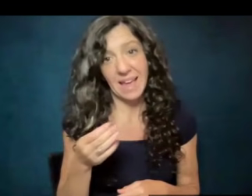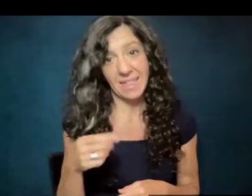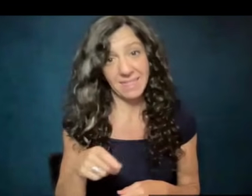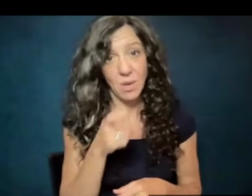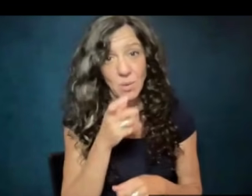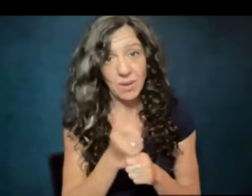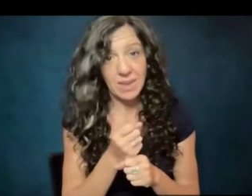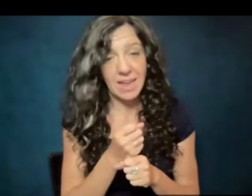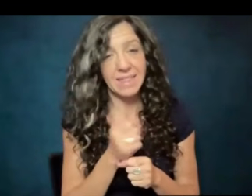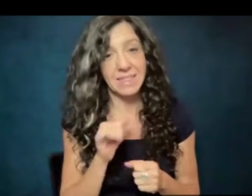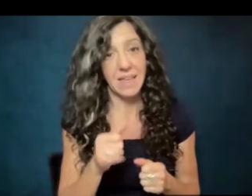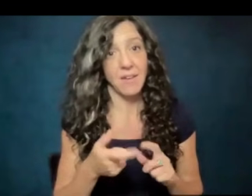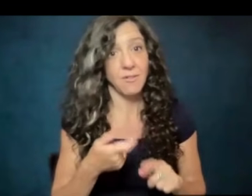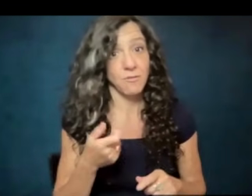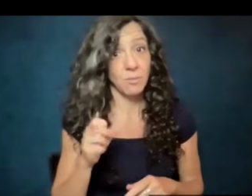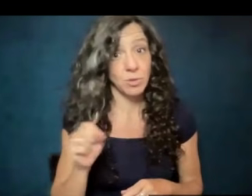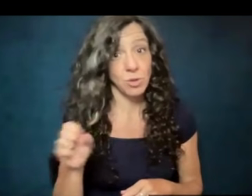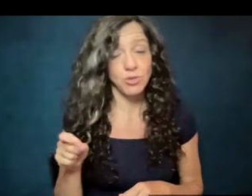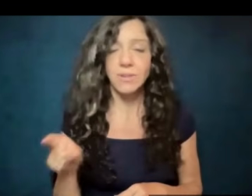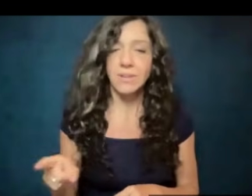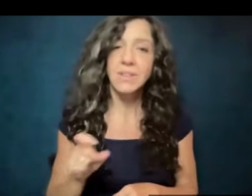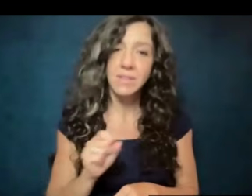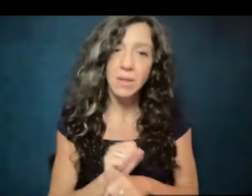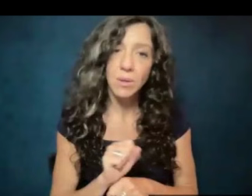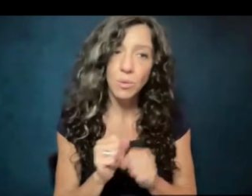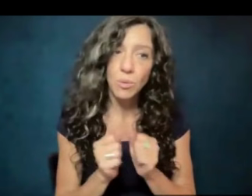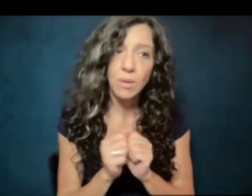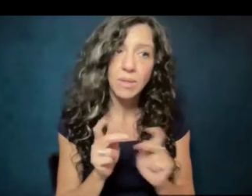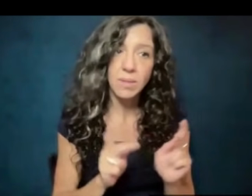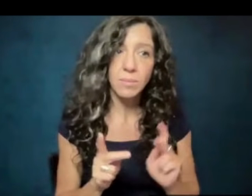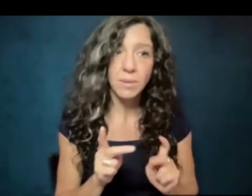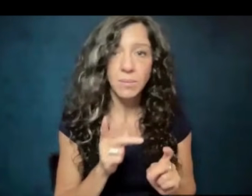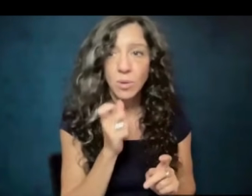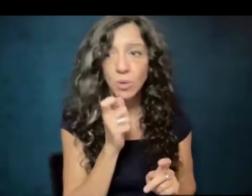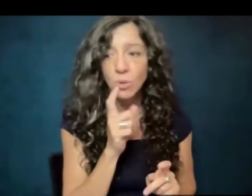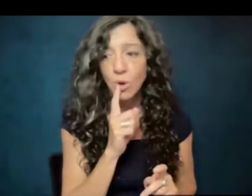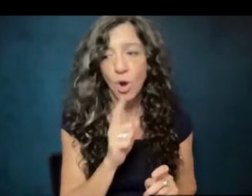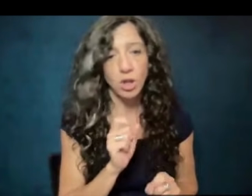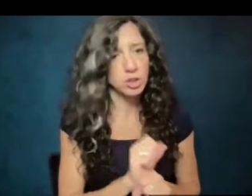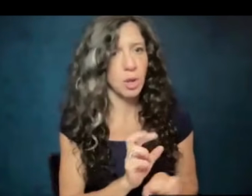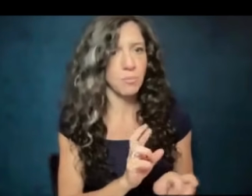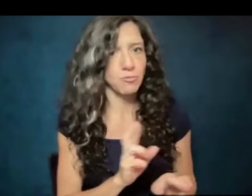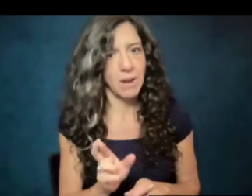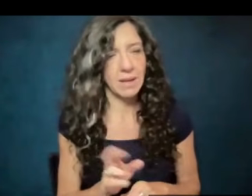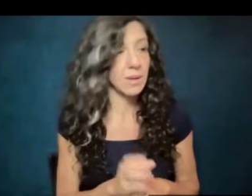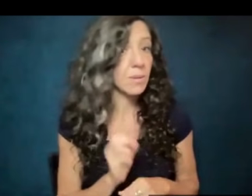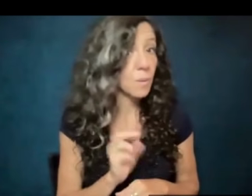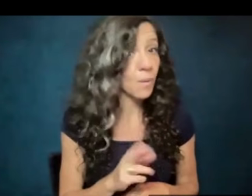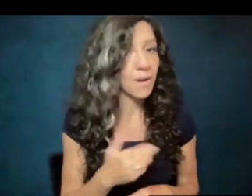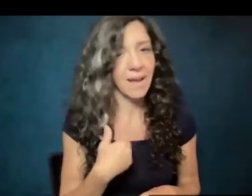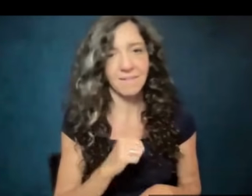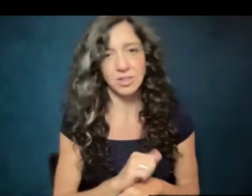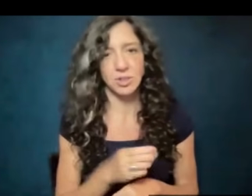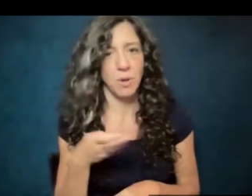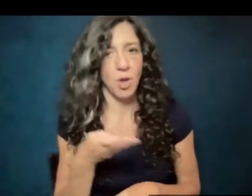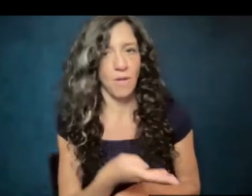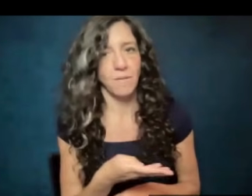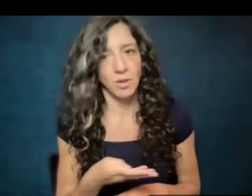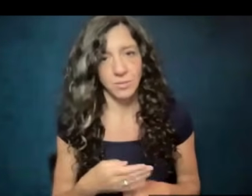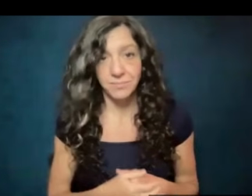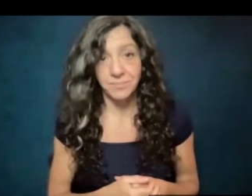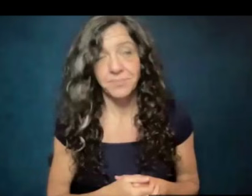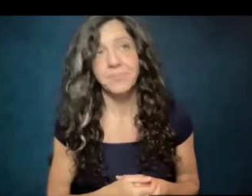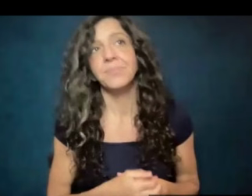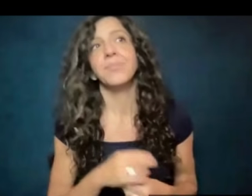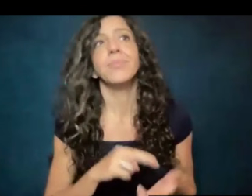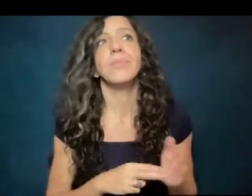Social Security, they do work with folks who are job ready or have a job offer. So